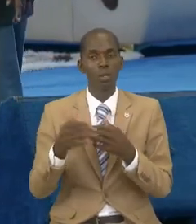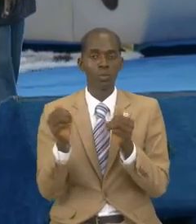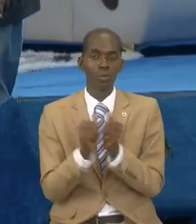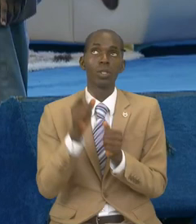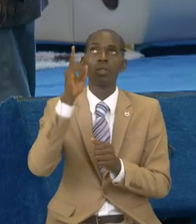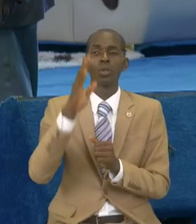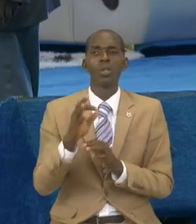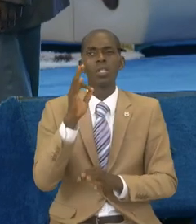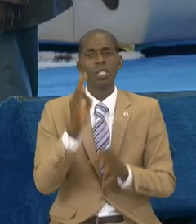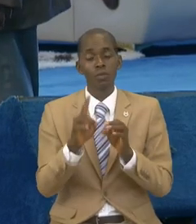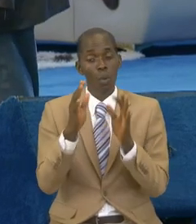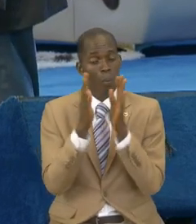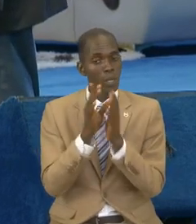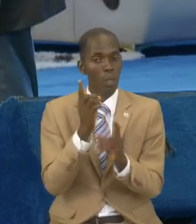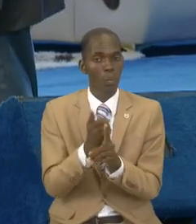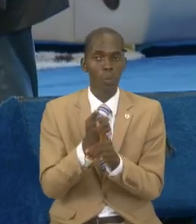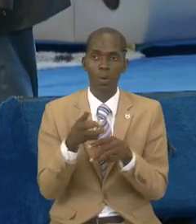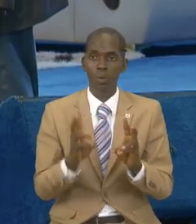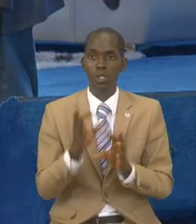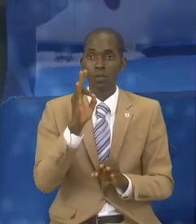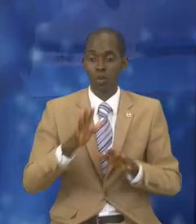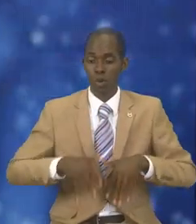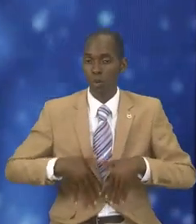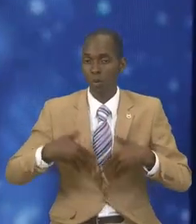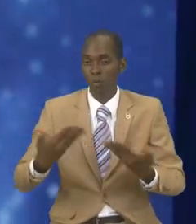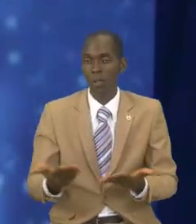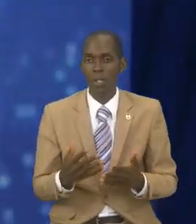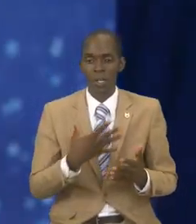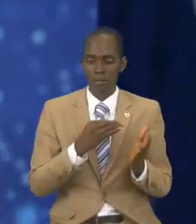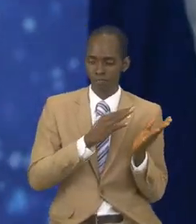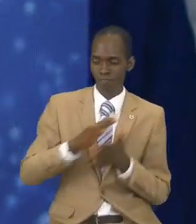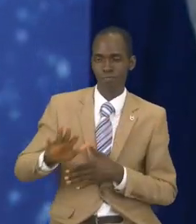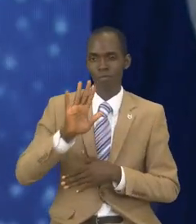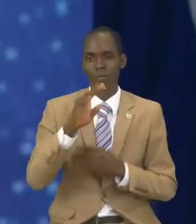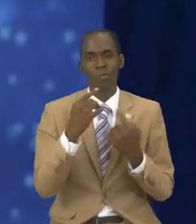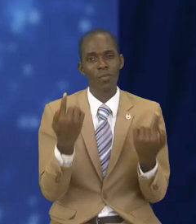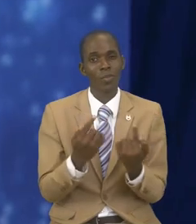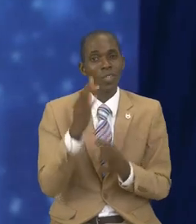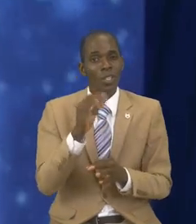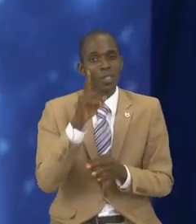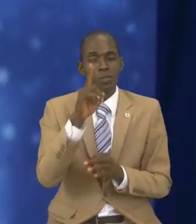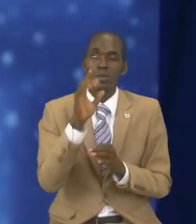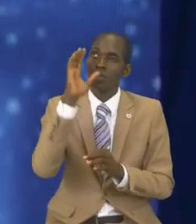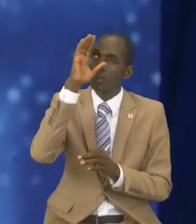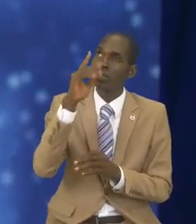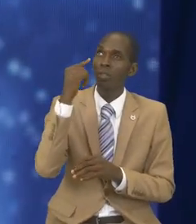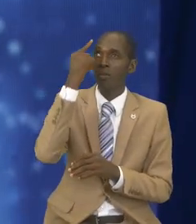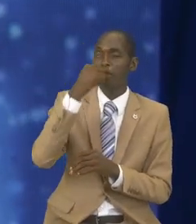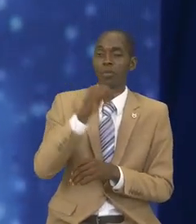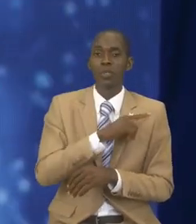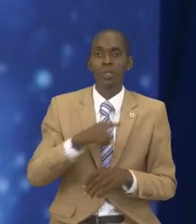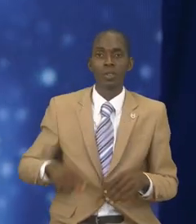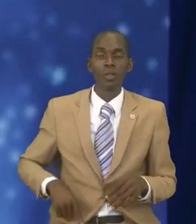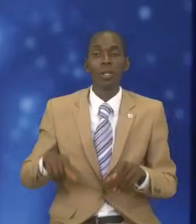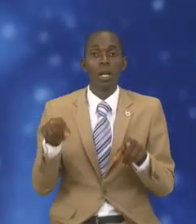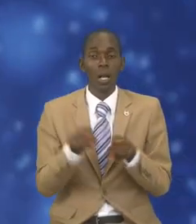the right way, if you confess and forsake your sin, if you seek the face of the Lord, like God had